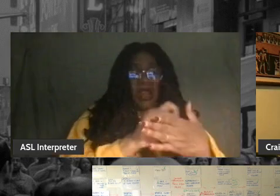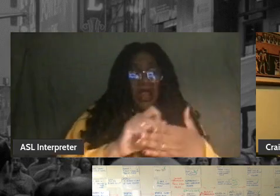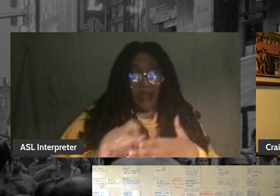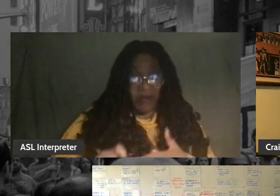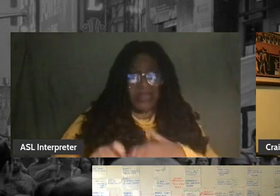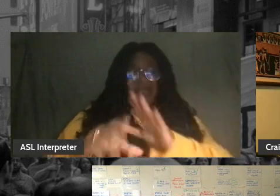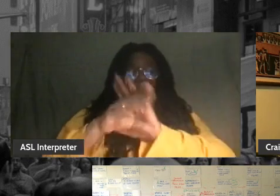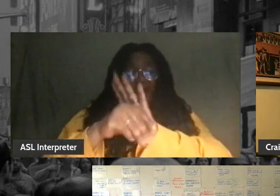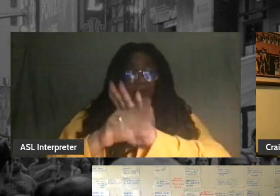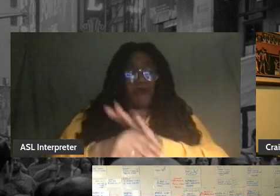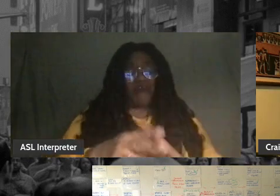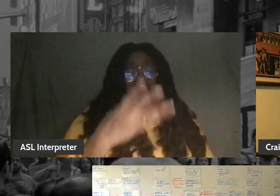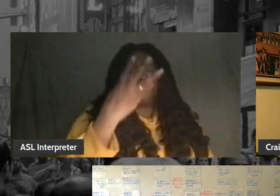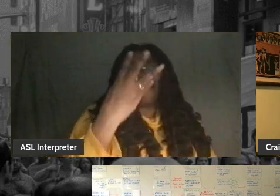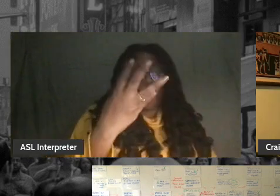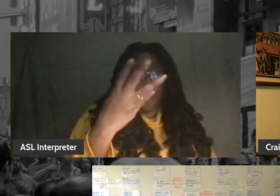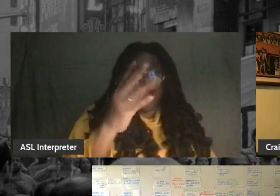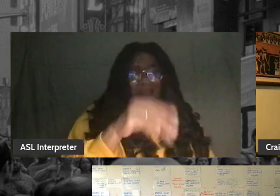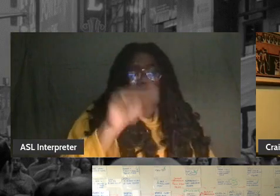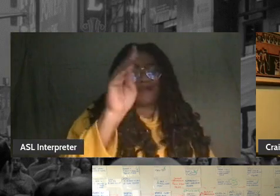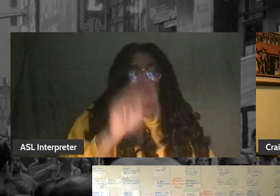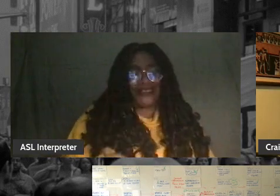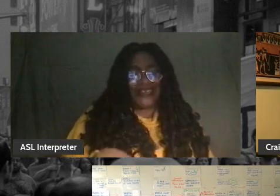only 4% of them are directed by women.